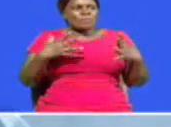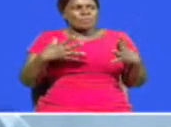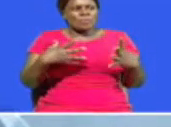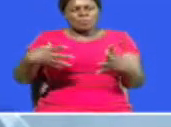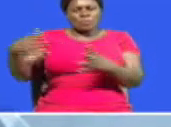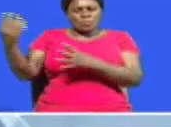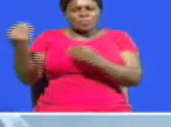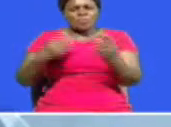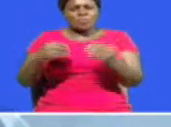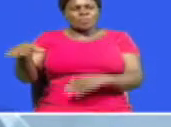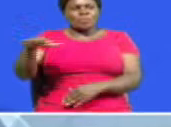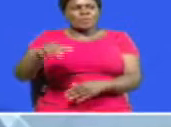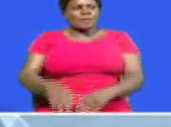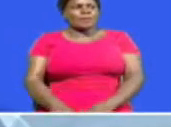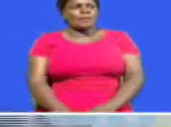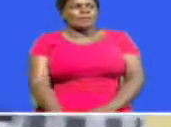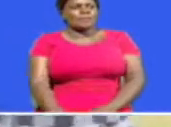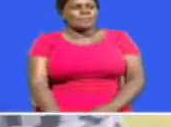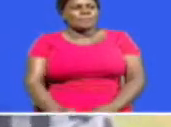the scene.